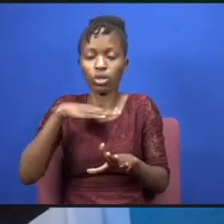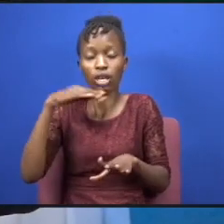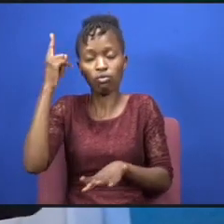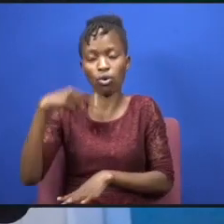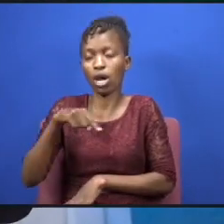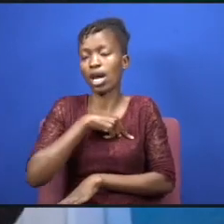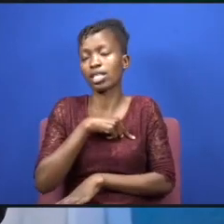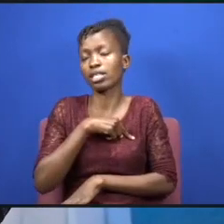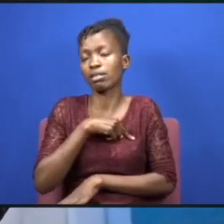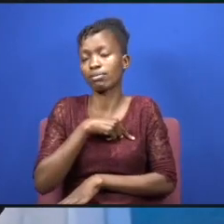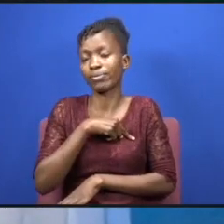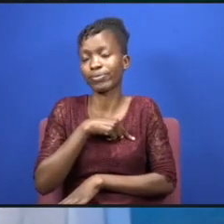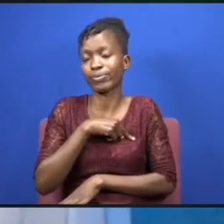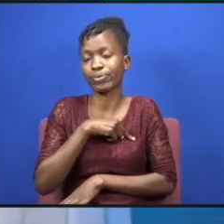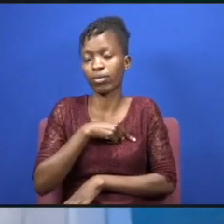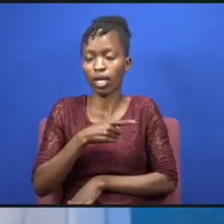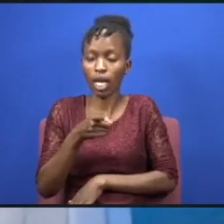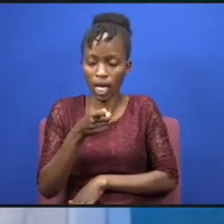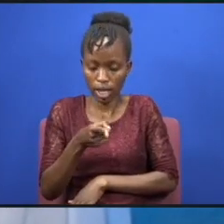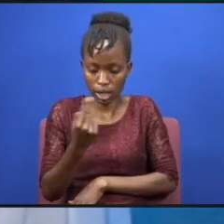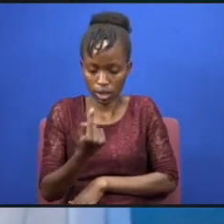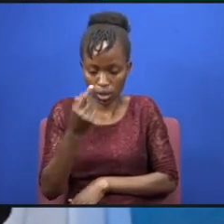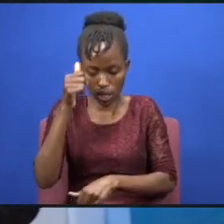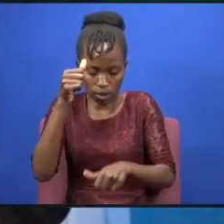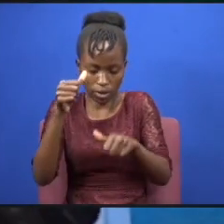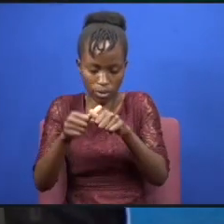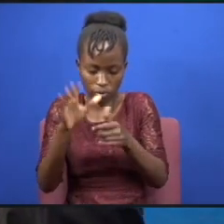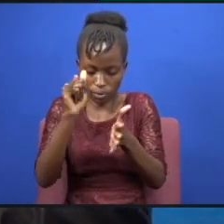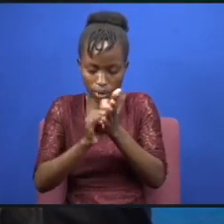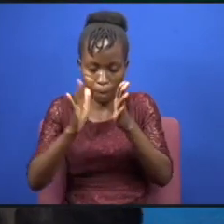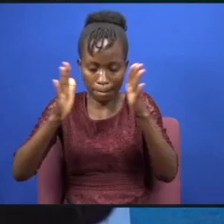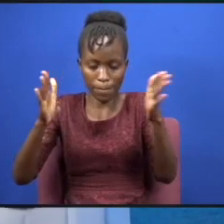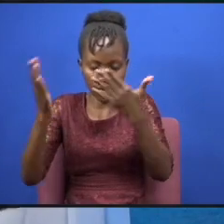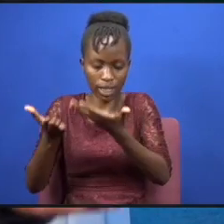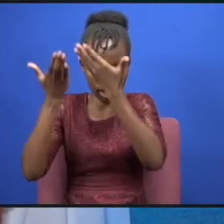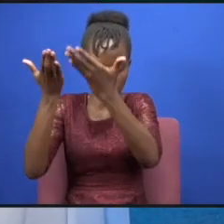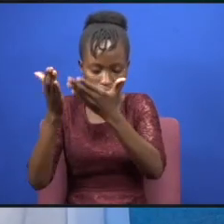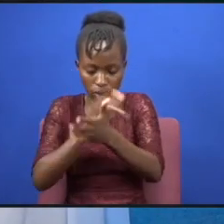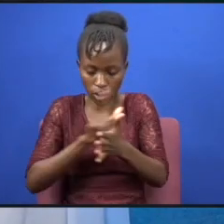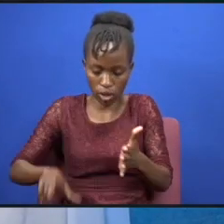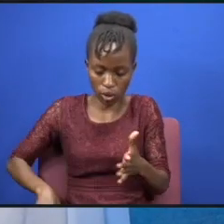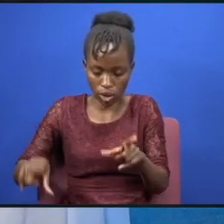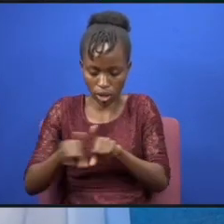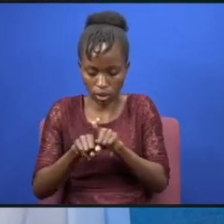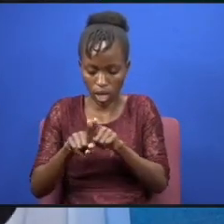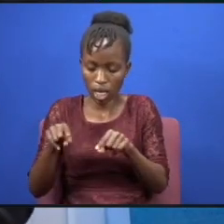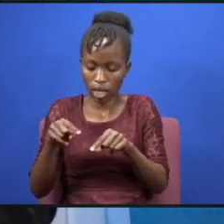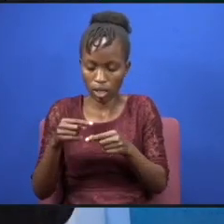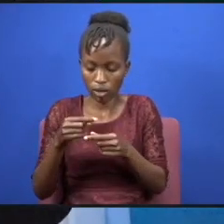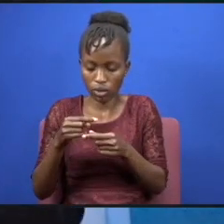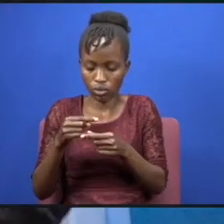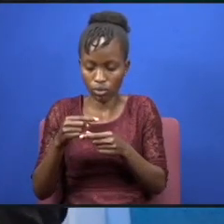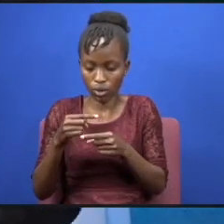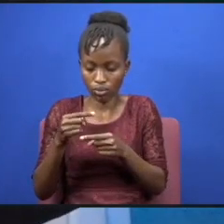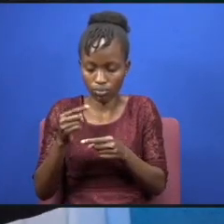place, died for us. This is only but a reminder of that great sacrifice. And therefore, Lord, as we hold this communion, how I